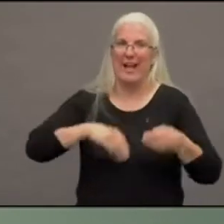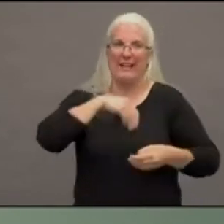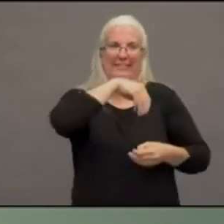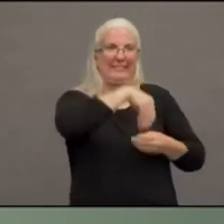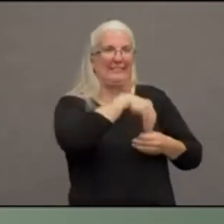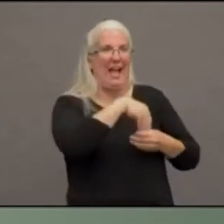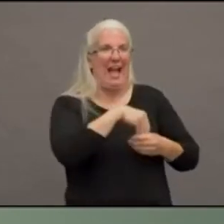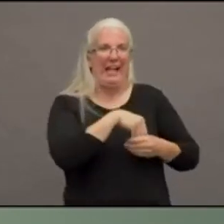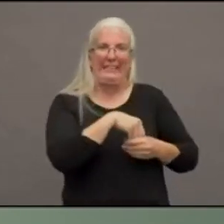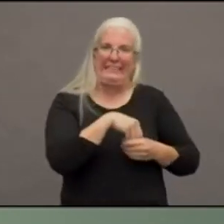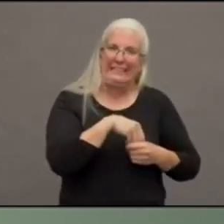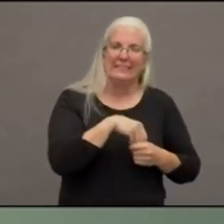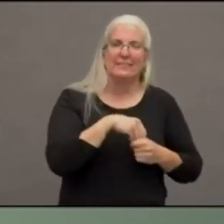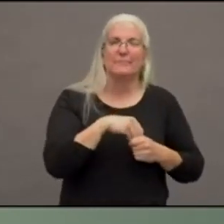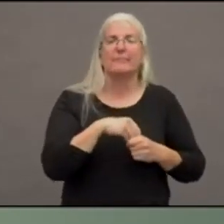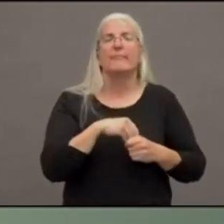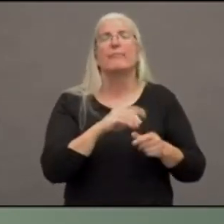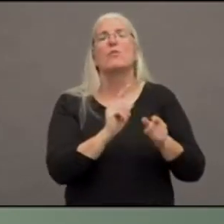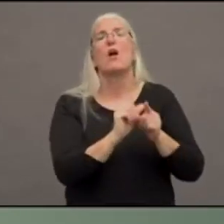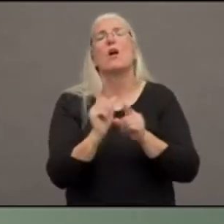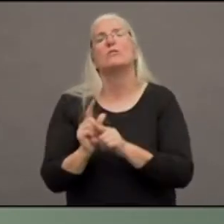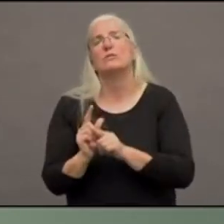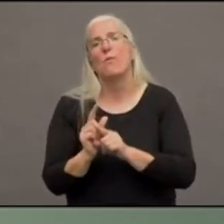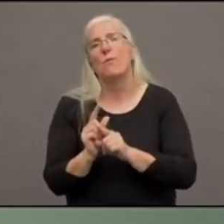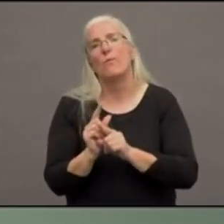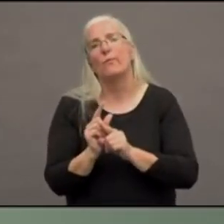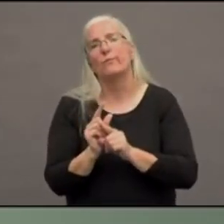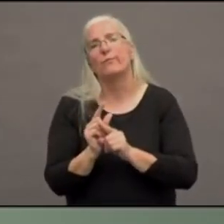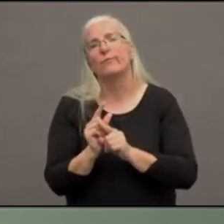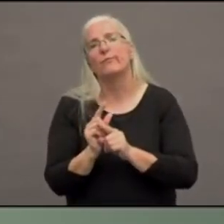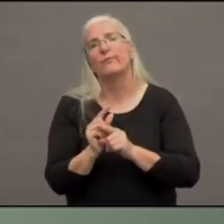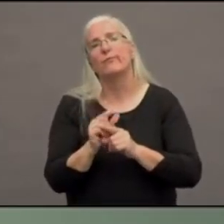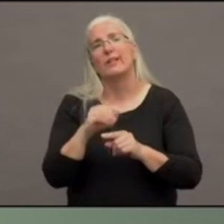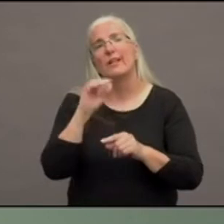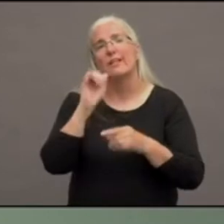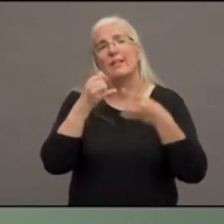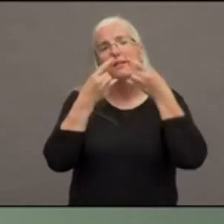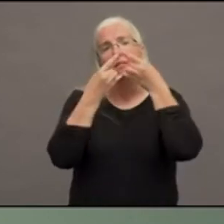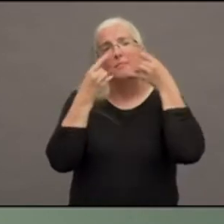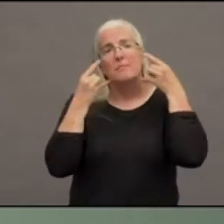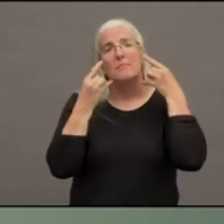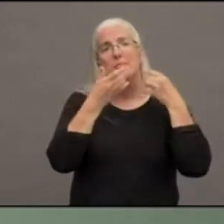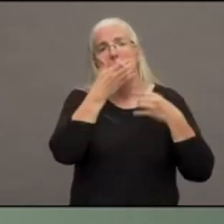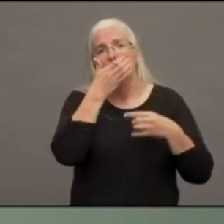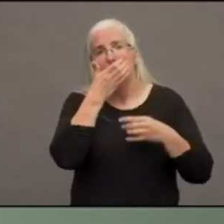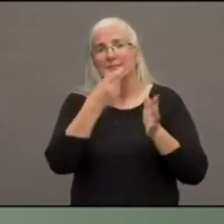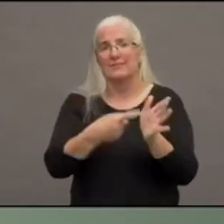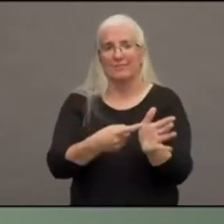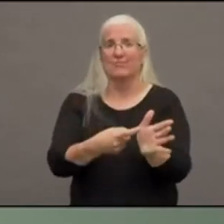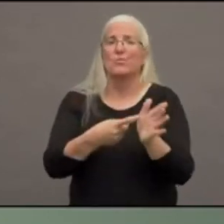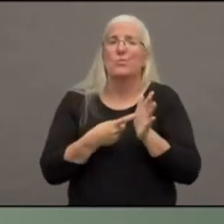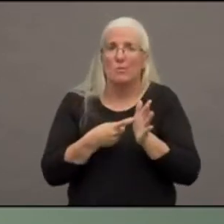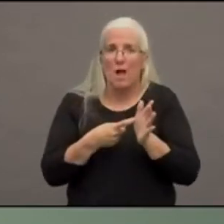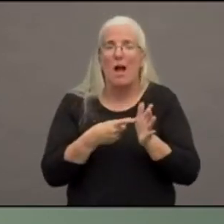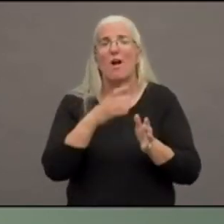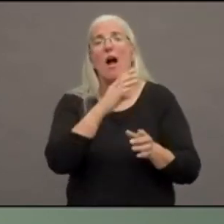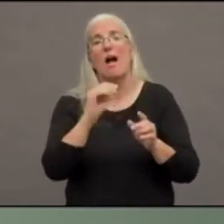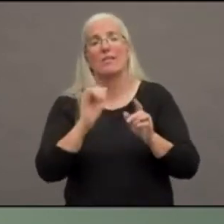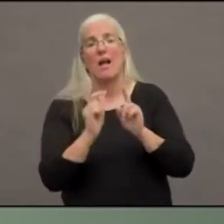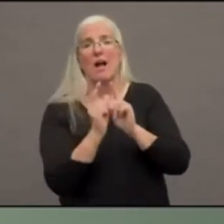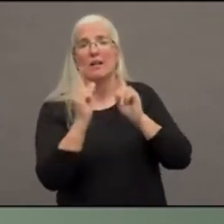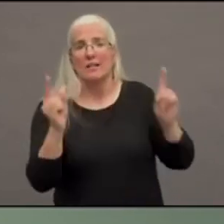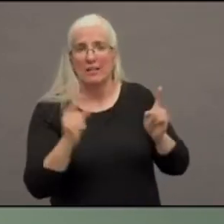And second, that the face covering requirements and social distancing requirements are critical. And that's